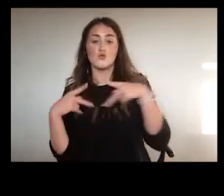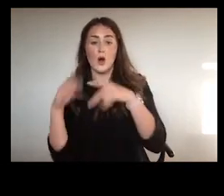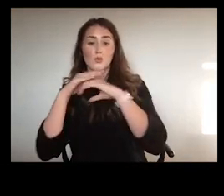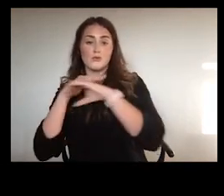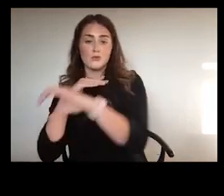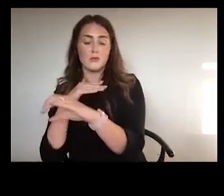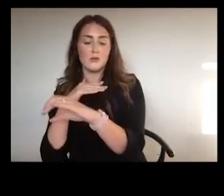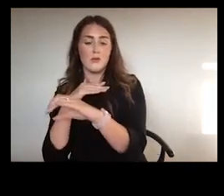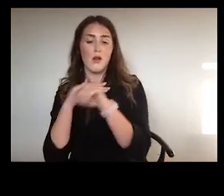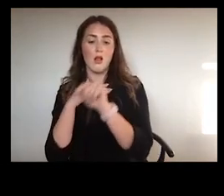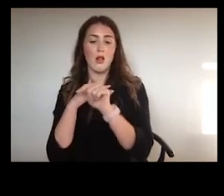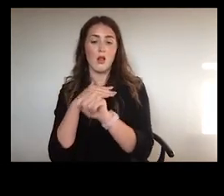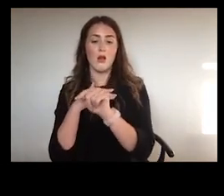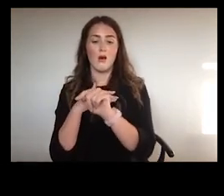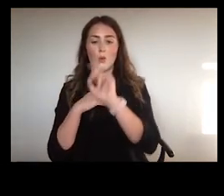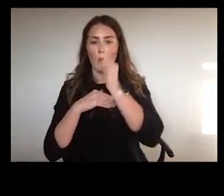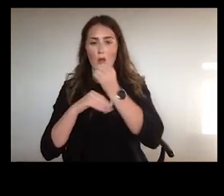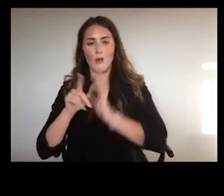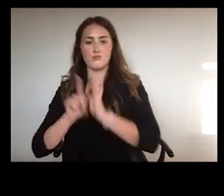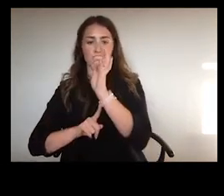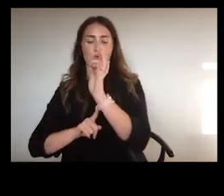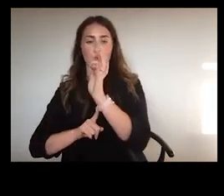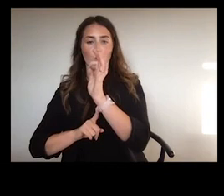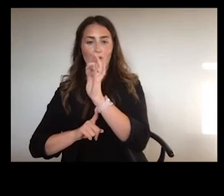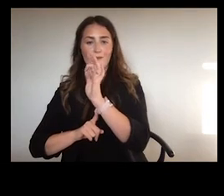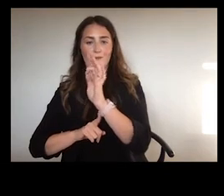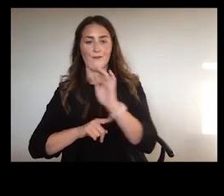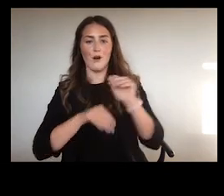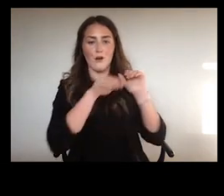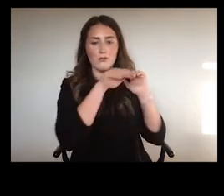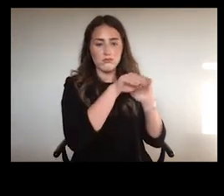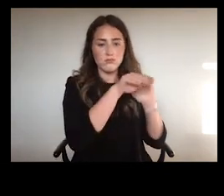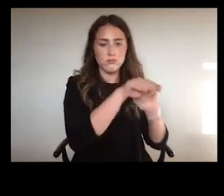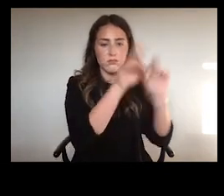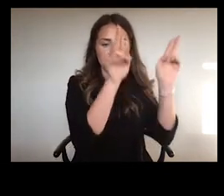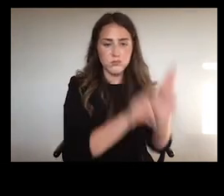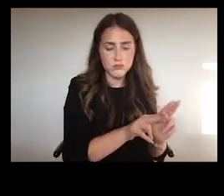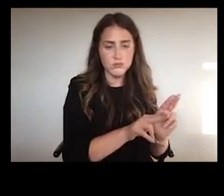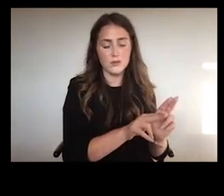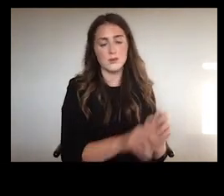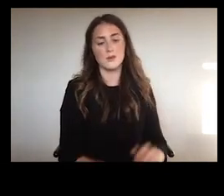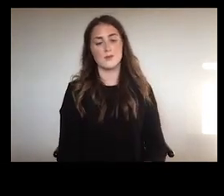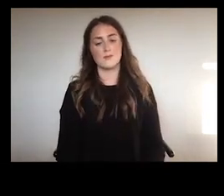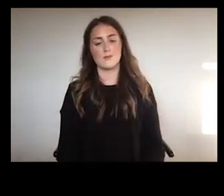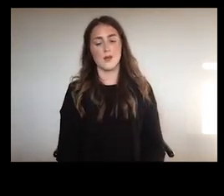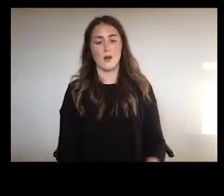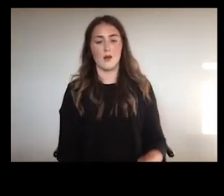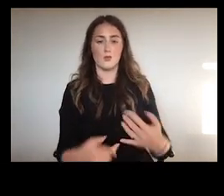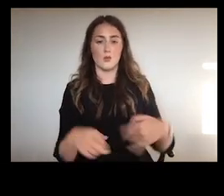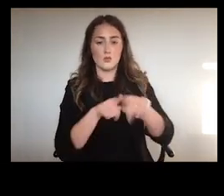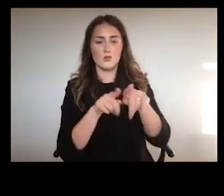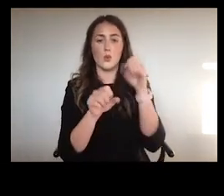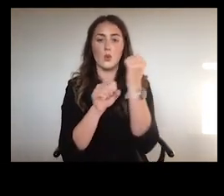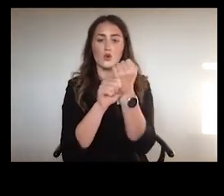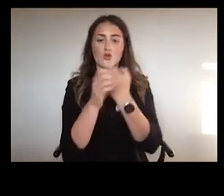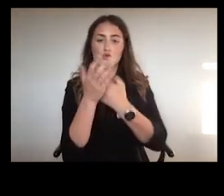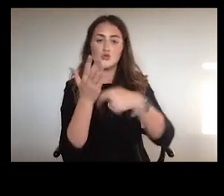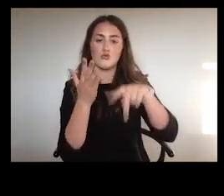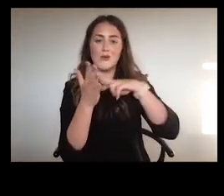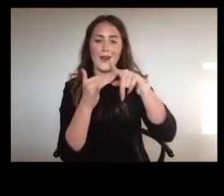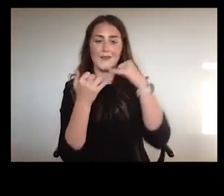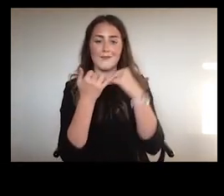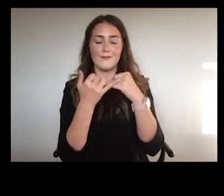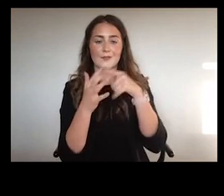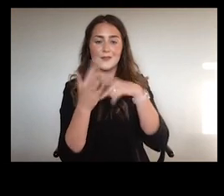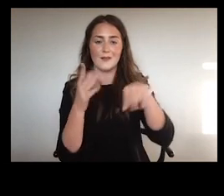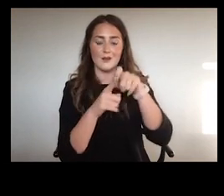not built. As a result of the Lower Thames Crossing, there are predicted to be improvements in how the road network operates around the Dartford Crossing